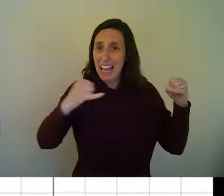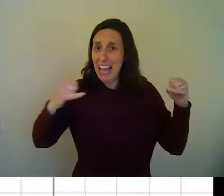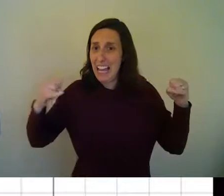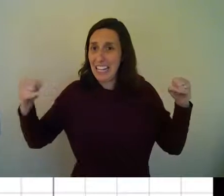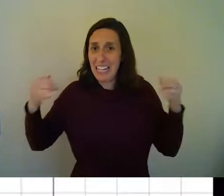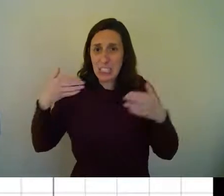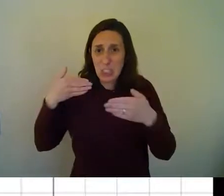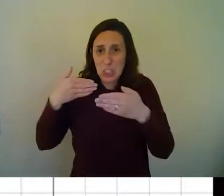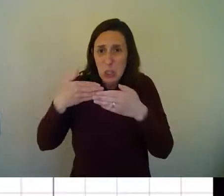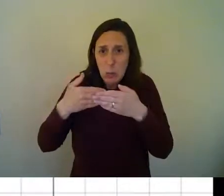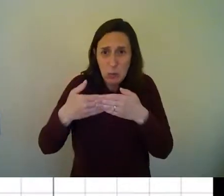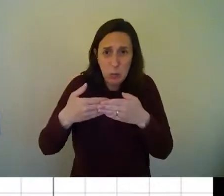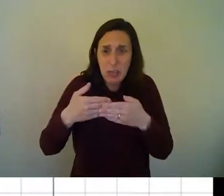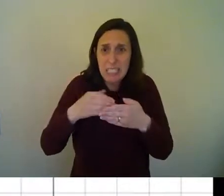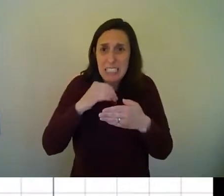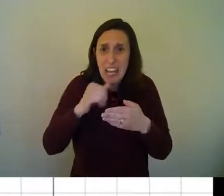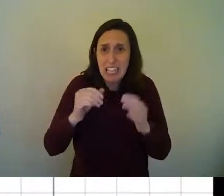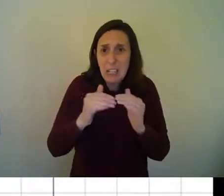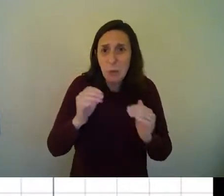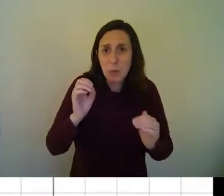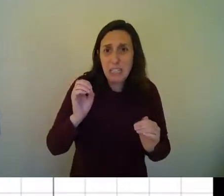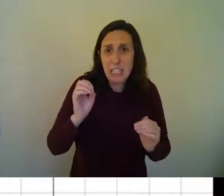never equals 0. Well,